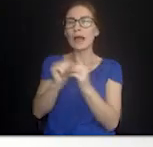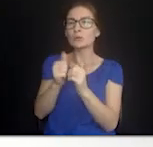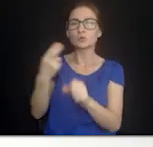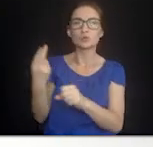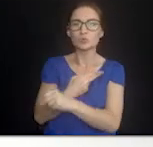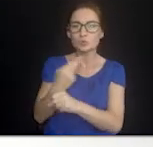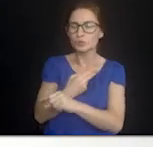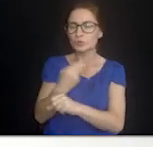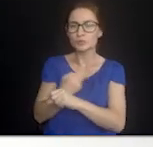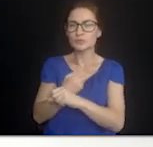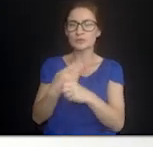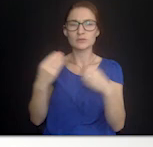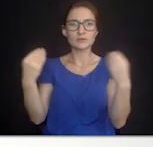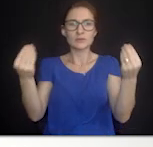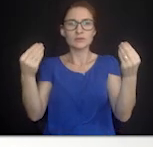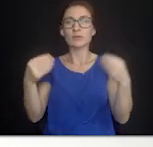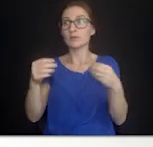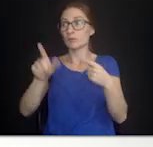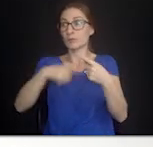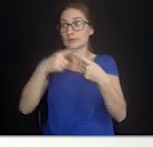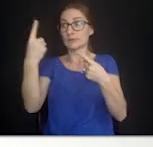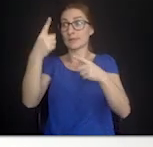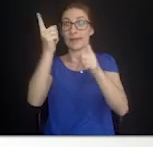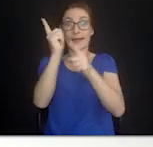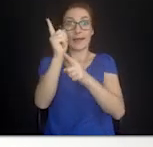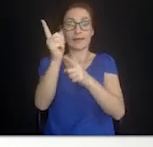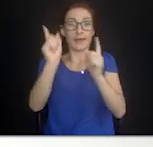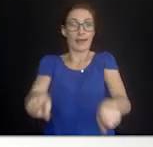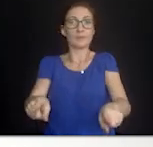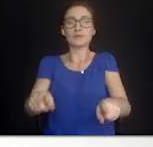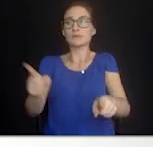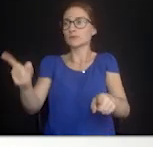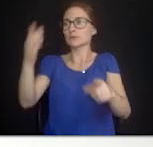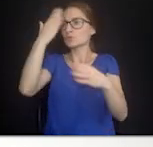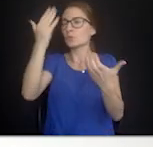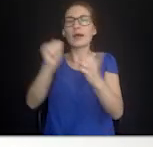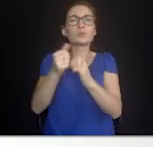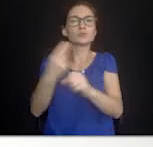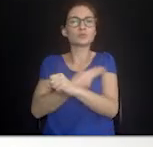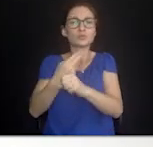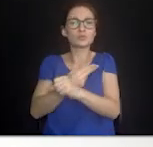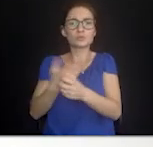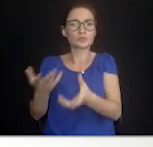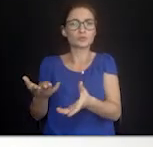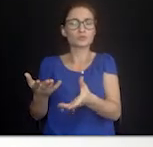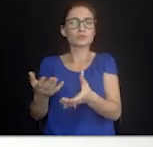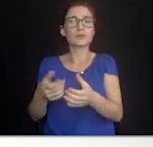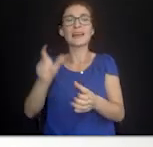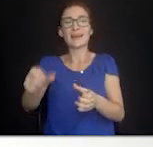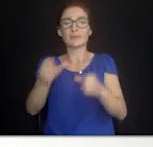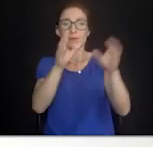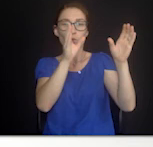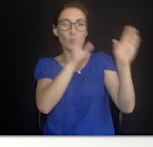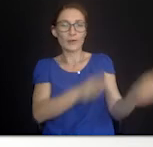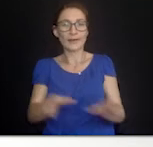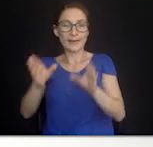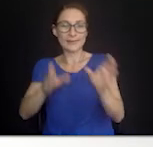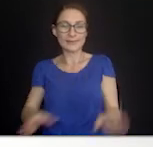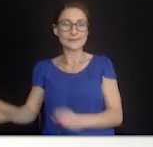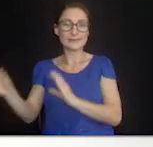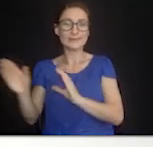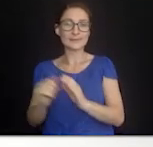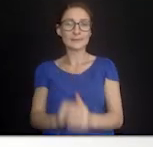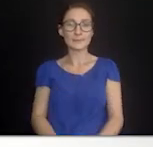happened, right? Because the moment something happens, they're not using it. Somebody else is, right? And so it's got to be organized. And